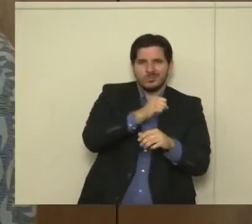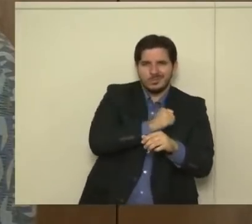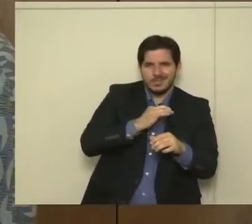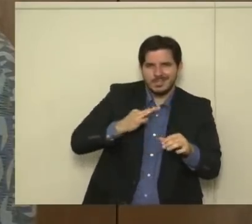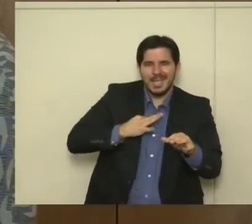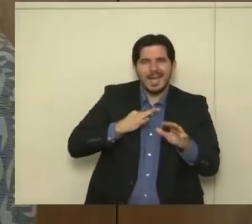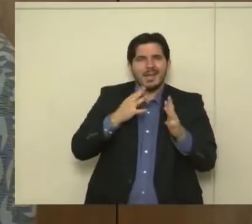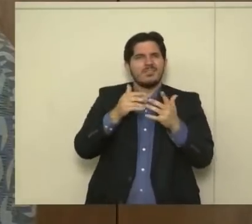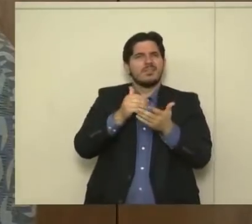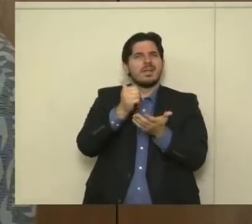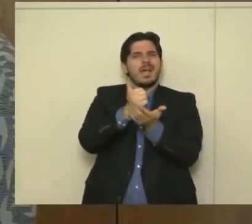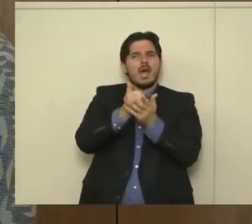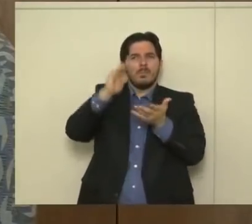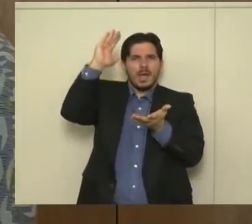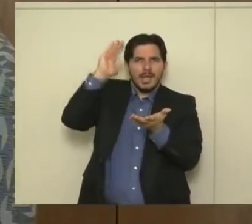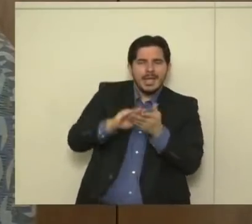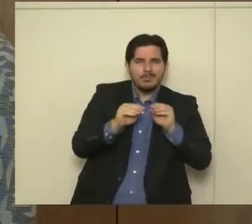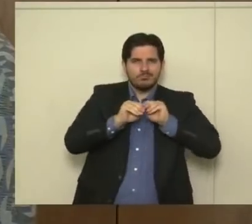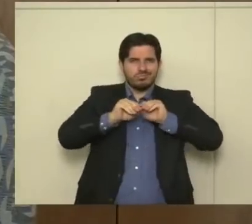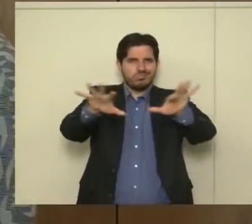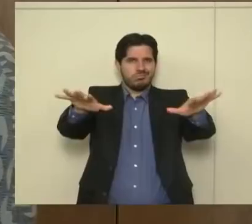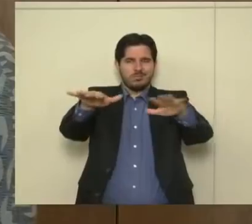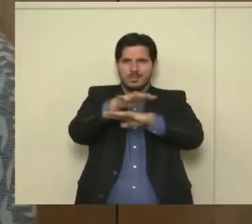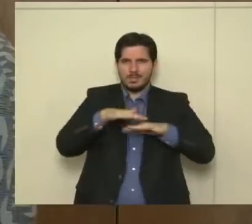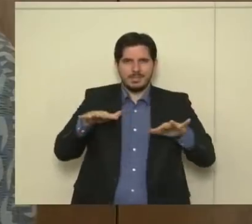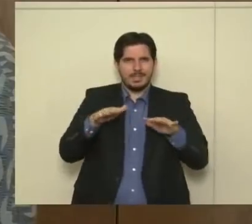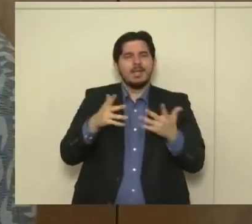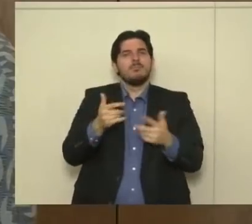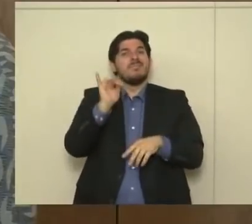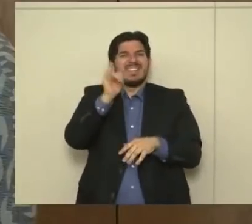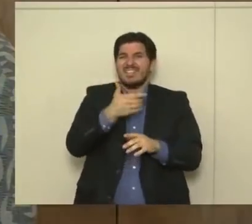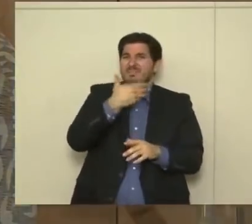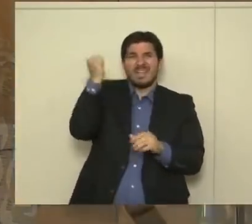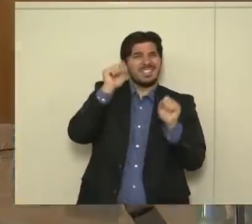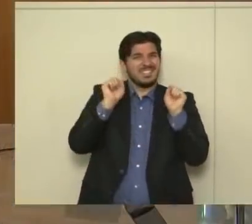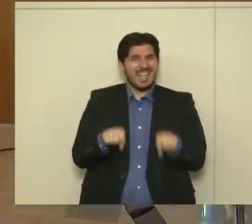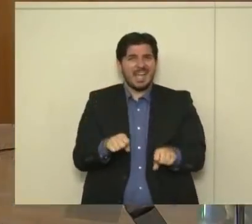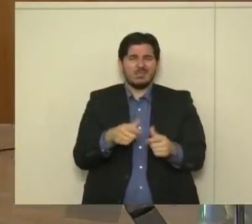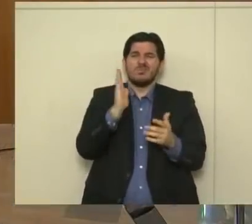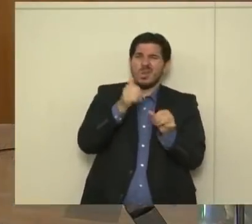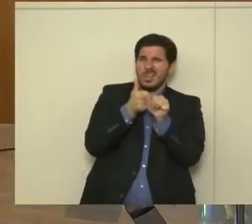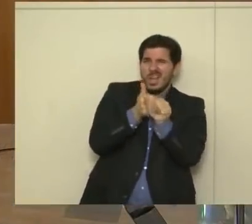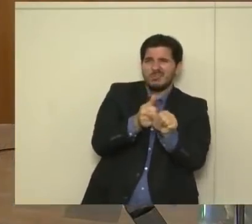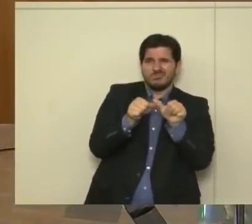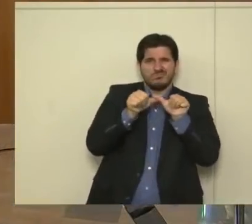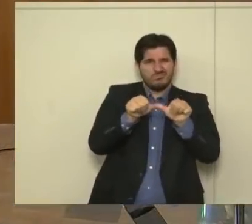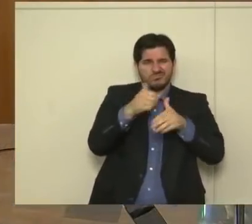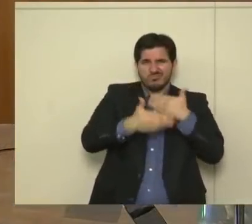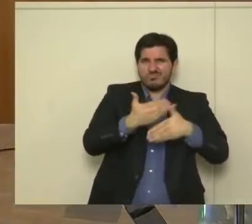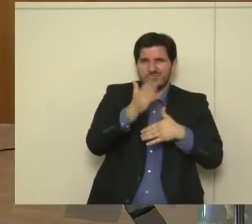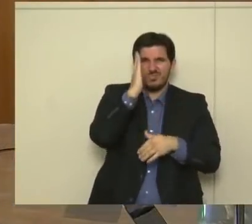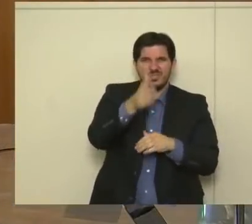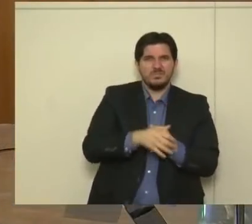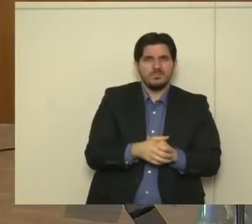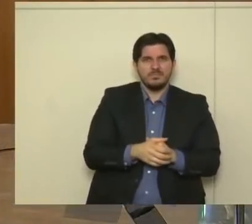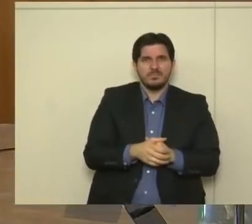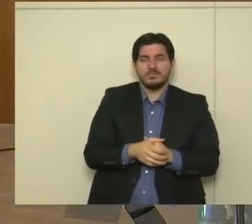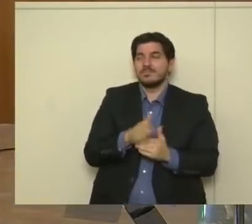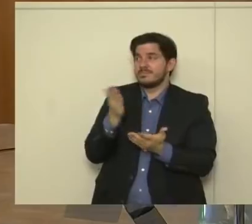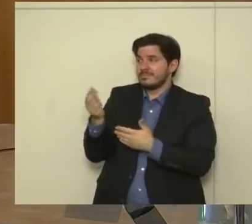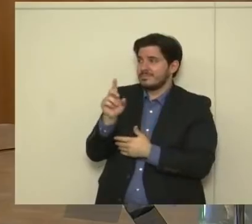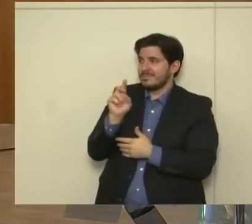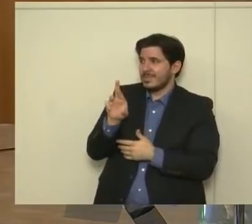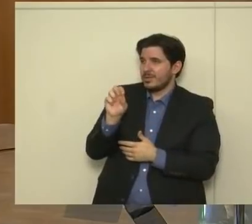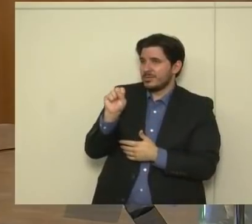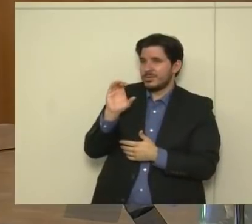all New Mexico families. That's the best we can do, and we will keep doing that. Dr. Scrace. Thanks, Governor. And the governor's really right